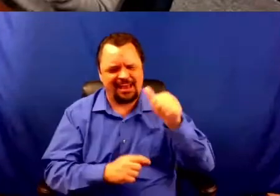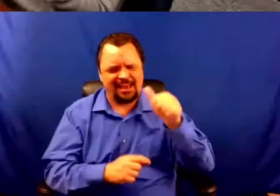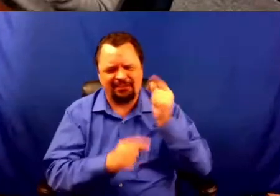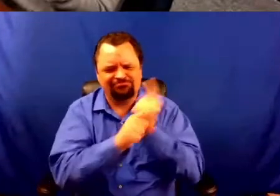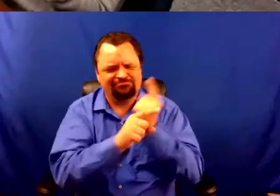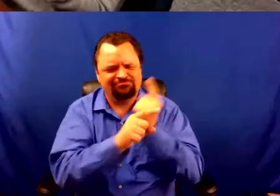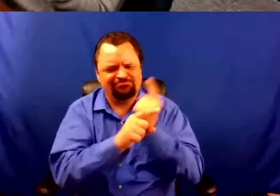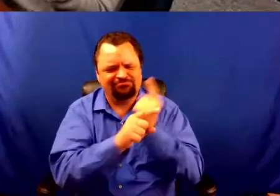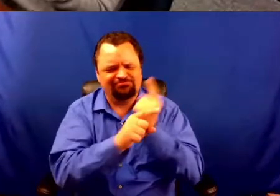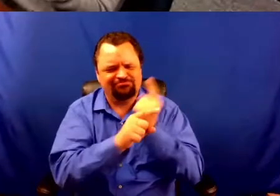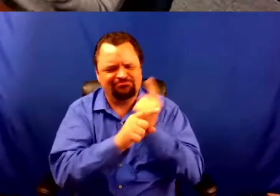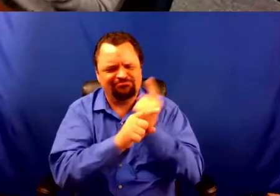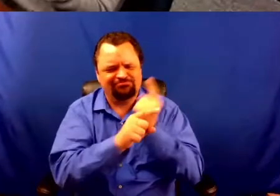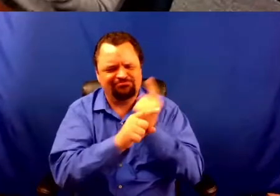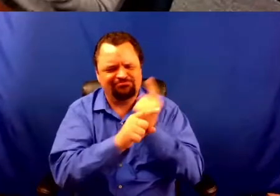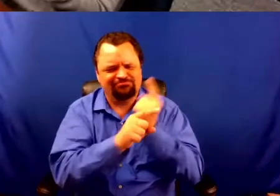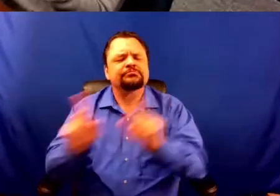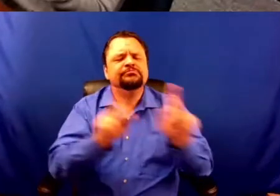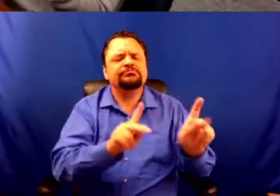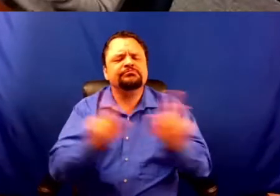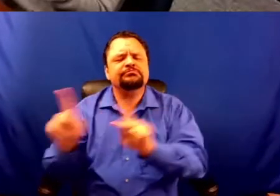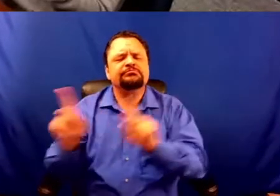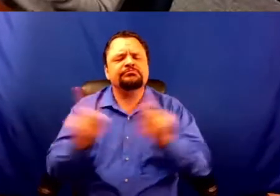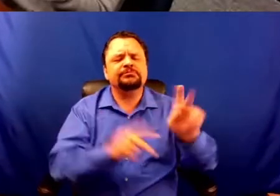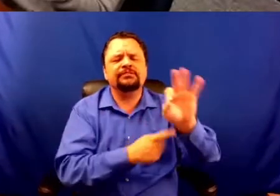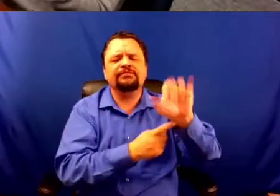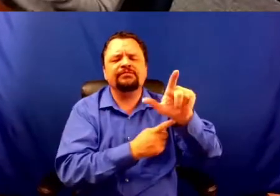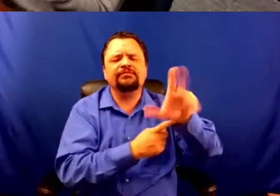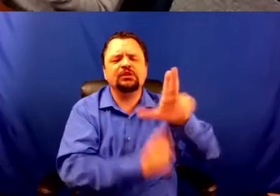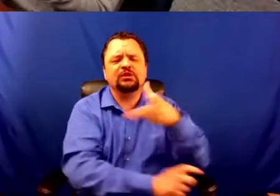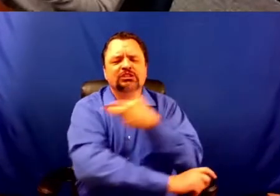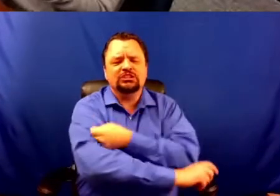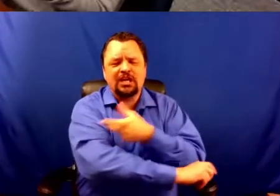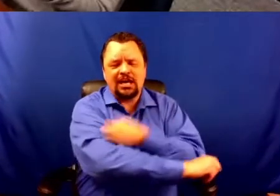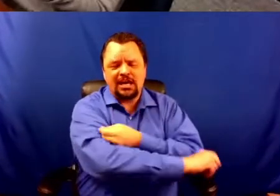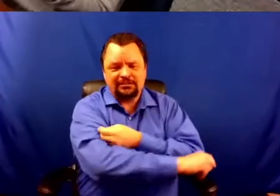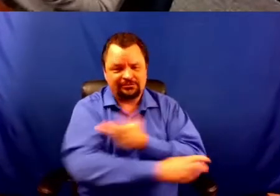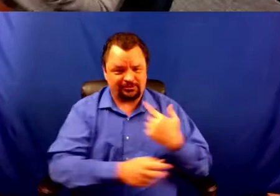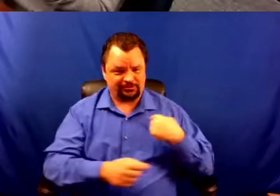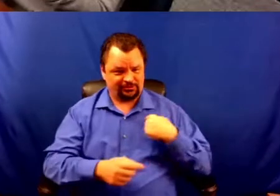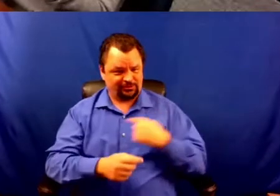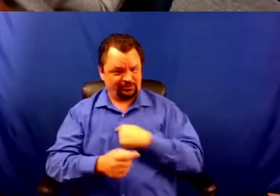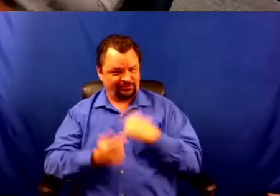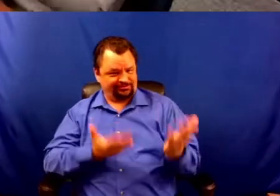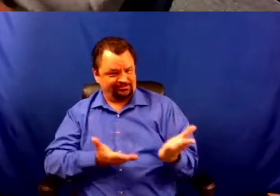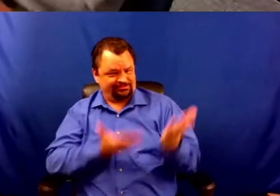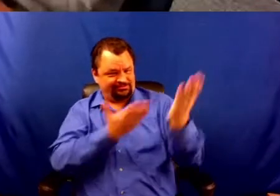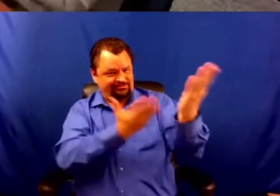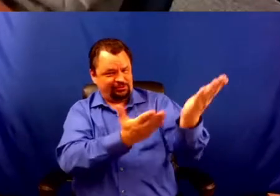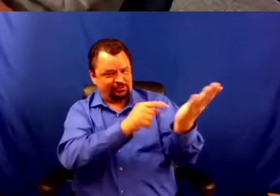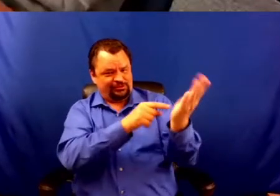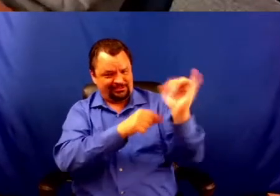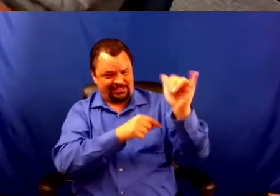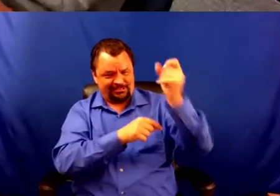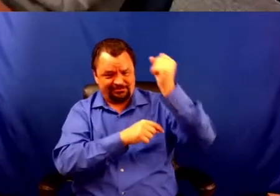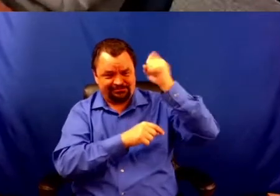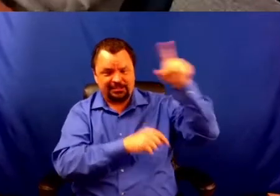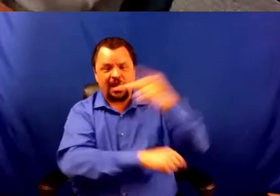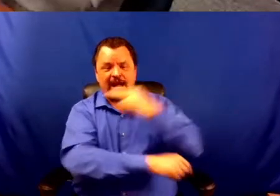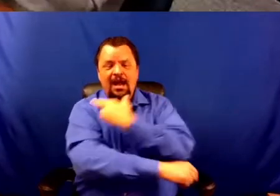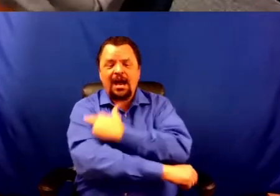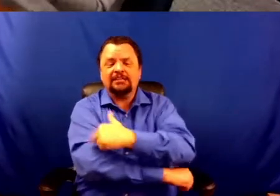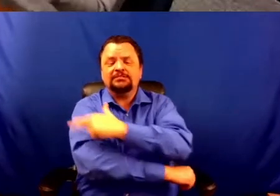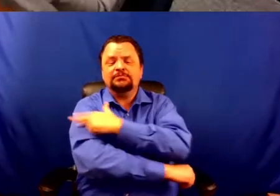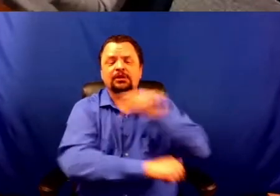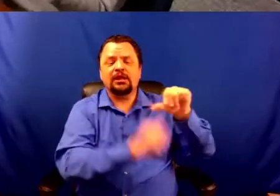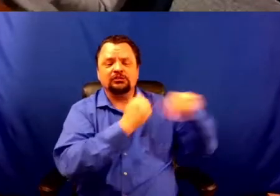their industry. And what we were proposing, and what I understand the Hospital Association has proposed, and that